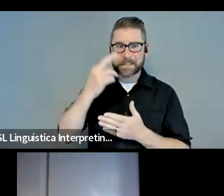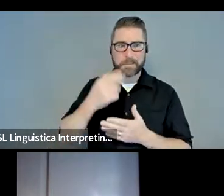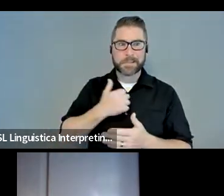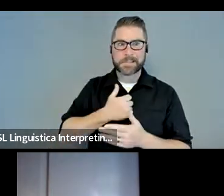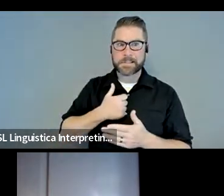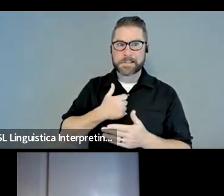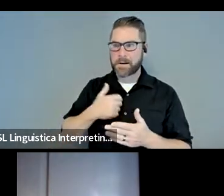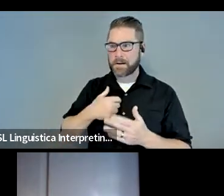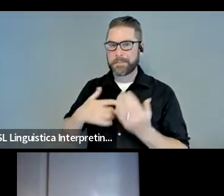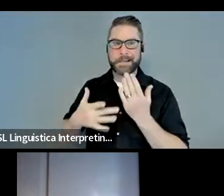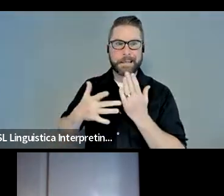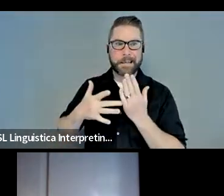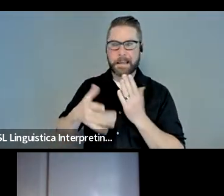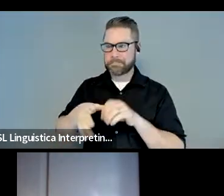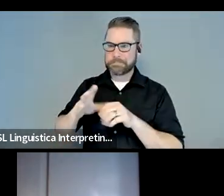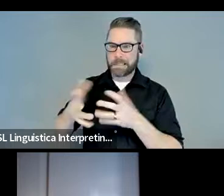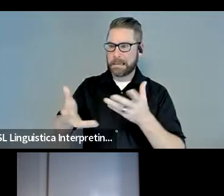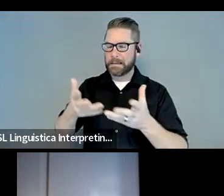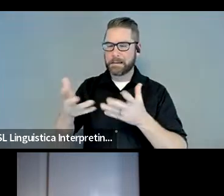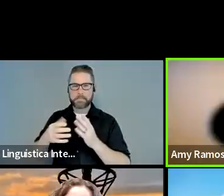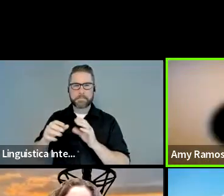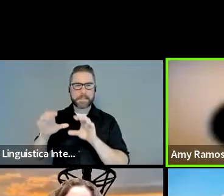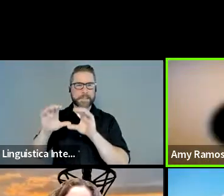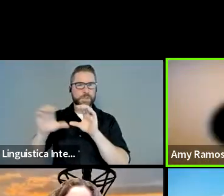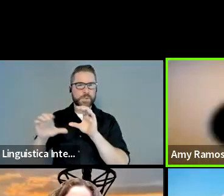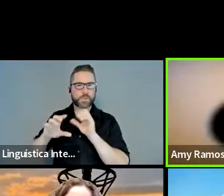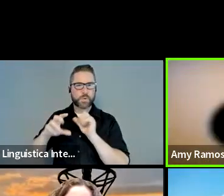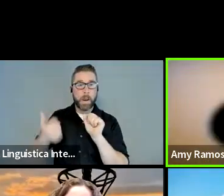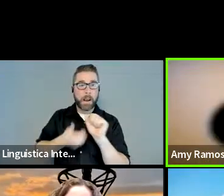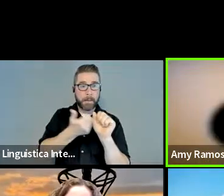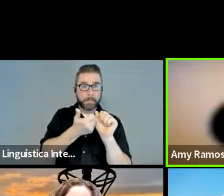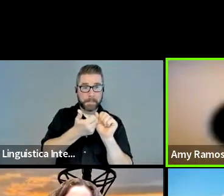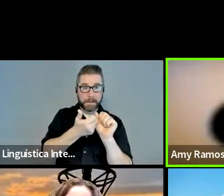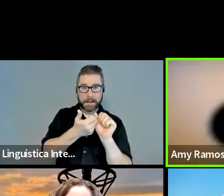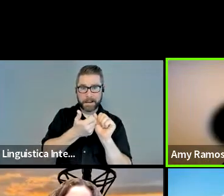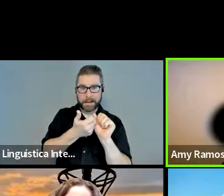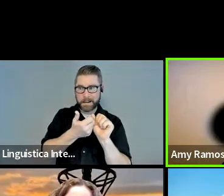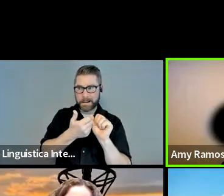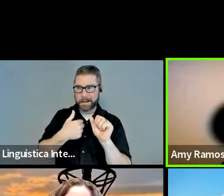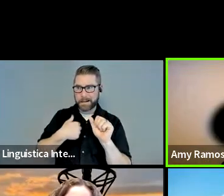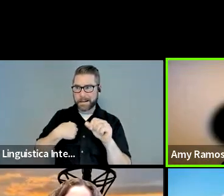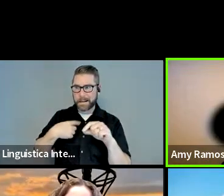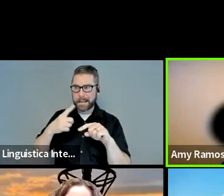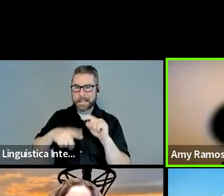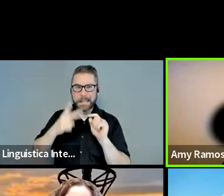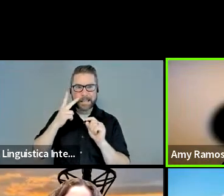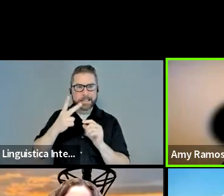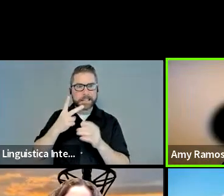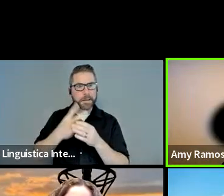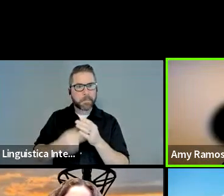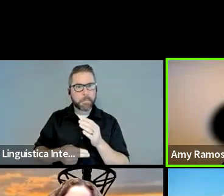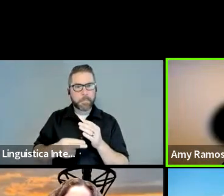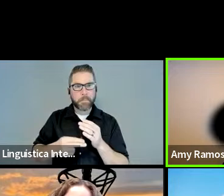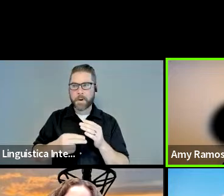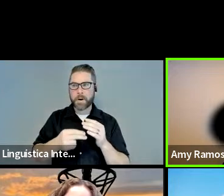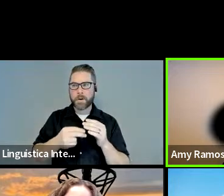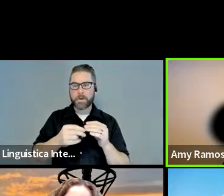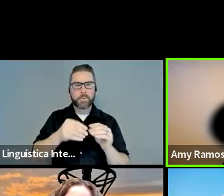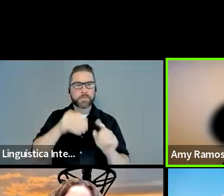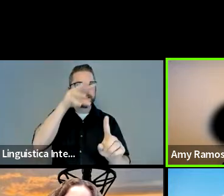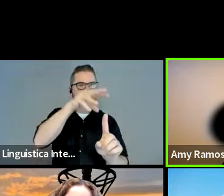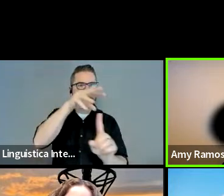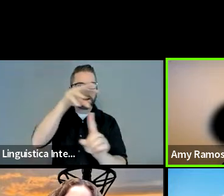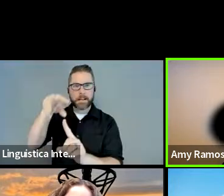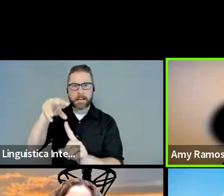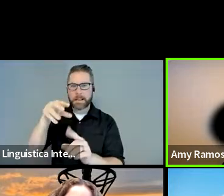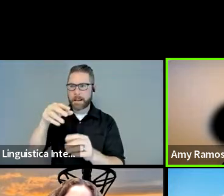through this technology. In the Zoom update today, I am not seeing both of you the spotlight on both of